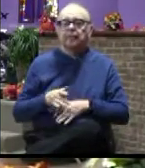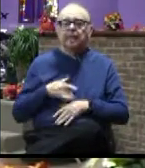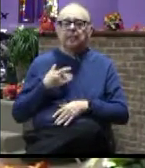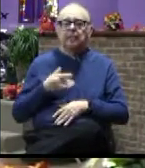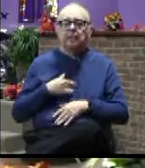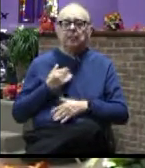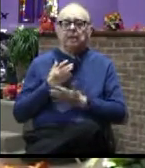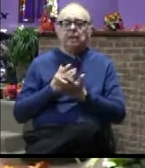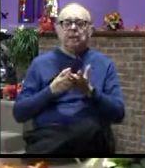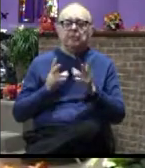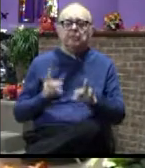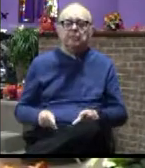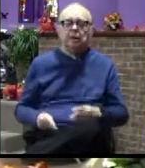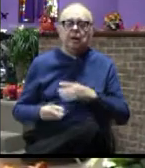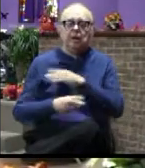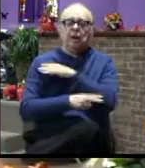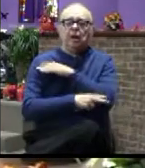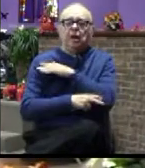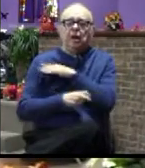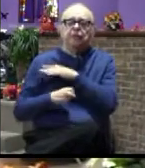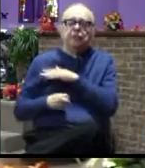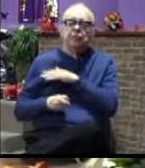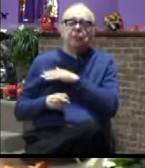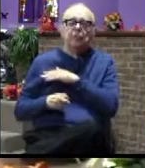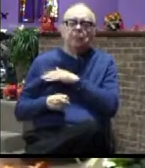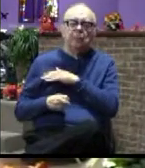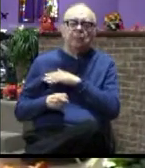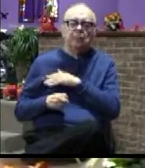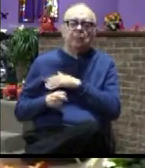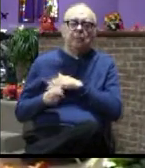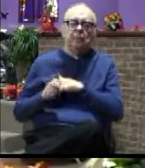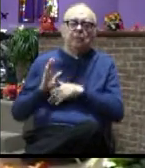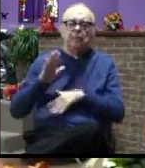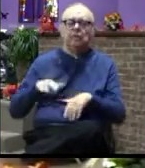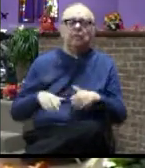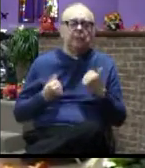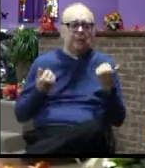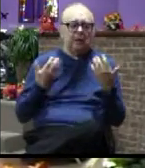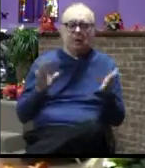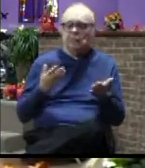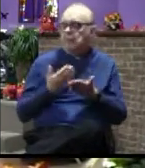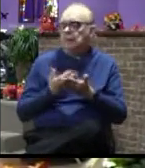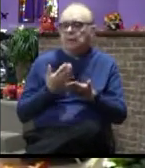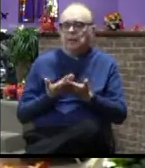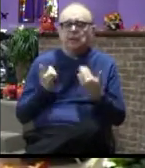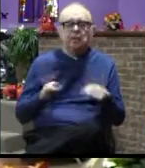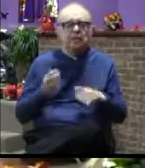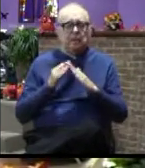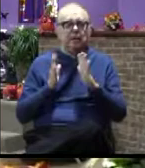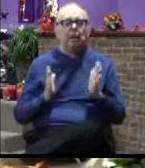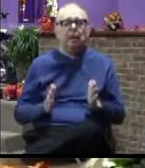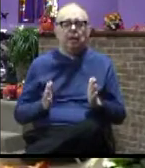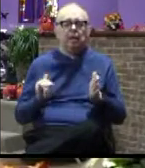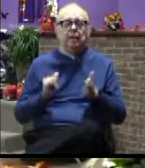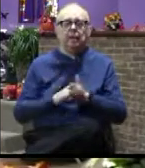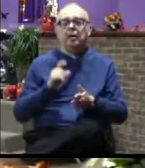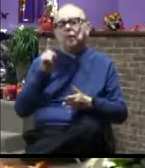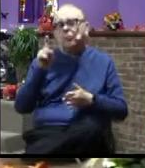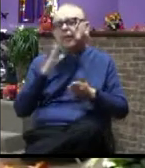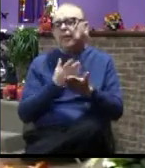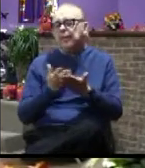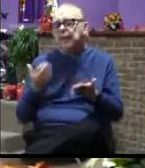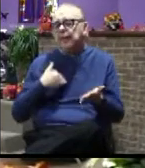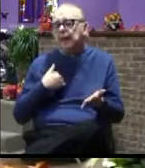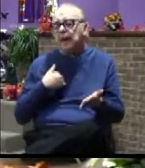And you feel somebody has stolen your inheritance. The only thing that I ever wanted, I didn't want the money, I didn't want the house. It was just that